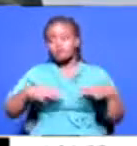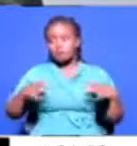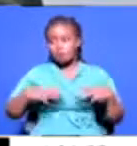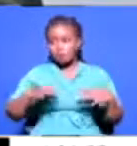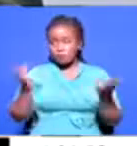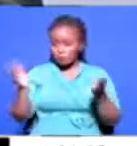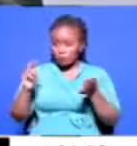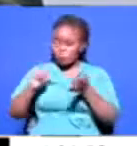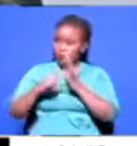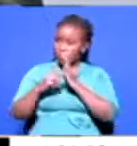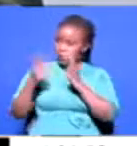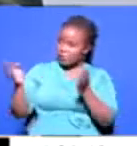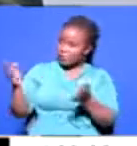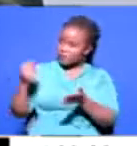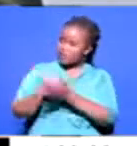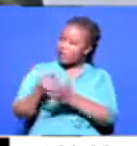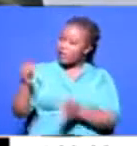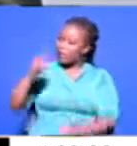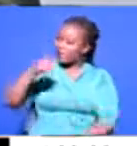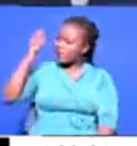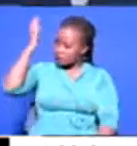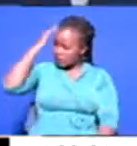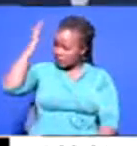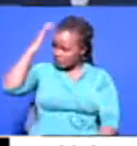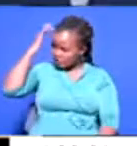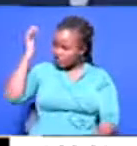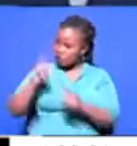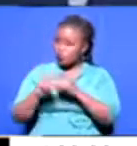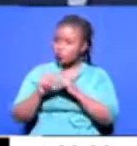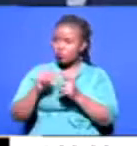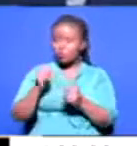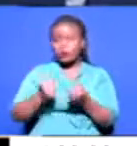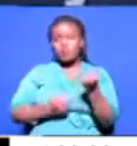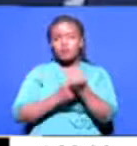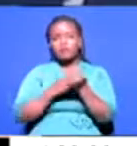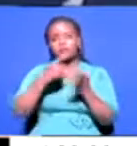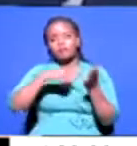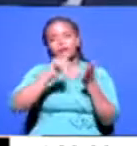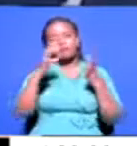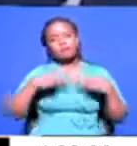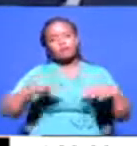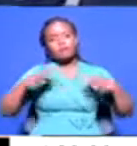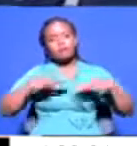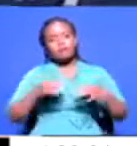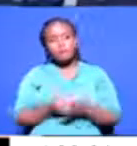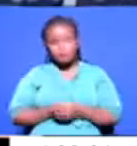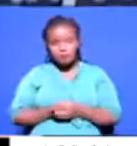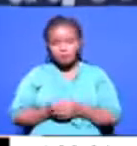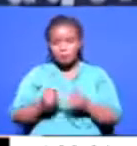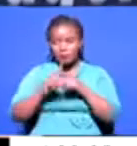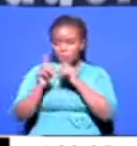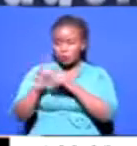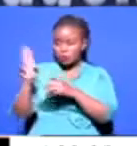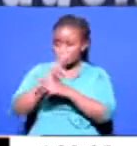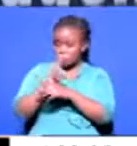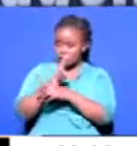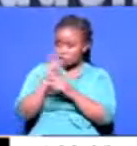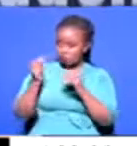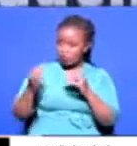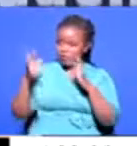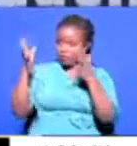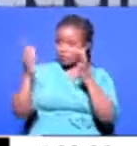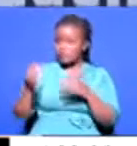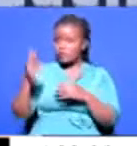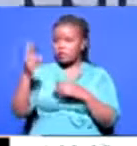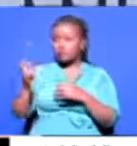identify so that we are able to catch the right fish. Farm Access used the event to mark its 20th anniversary, with